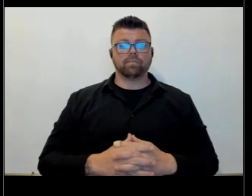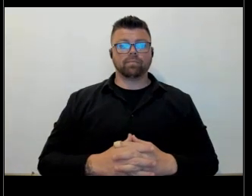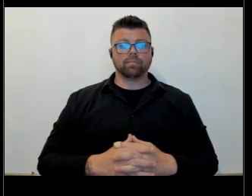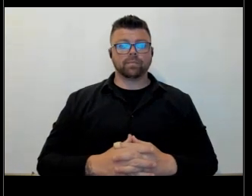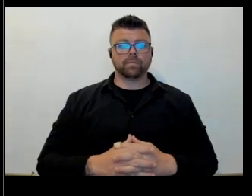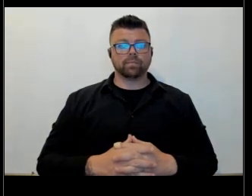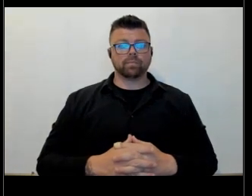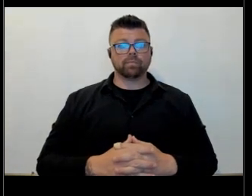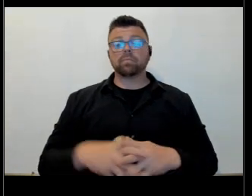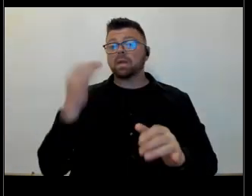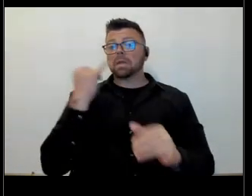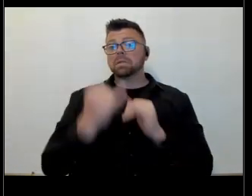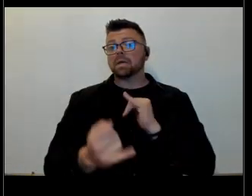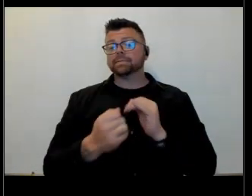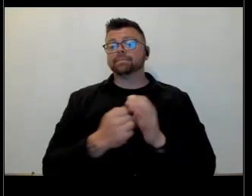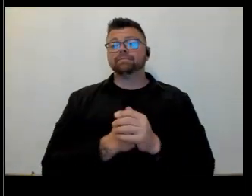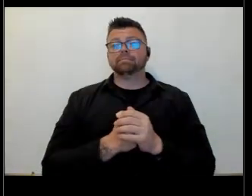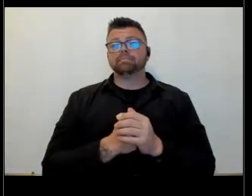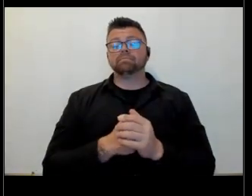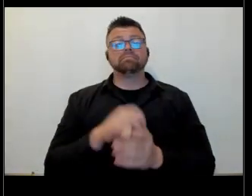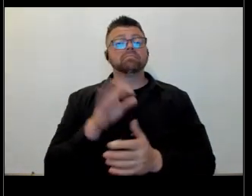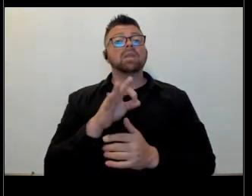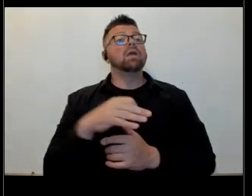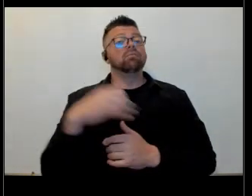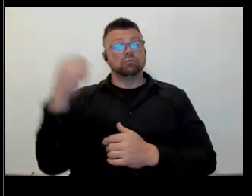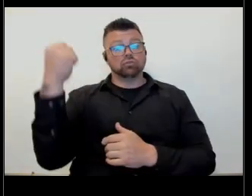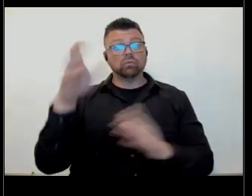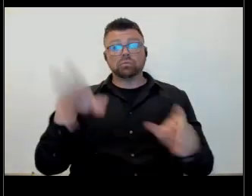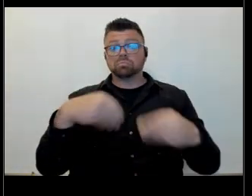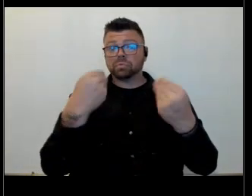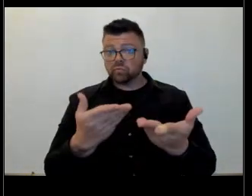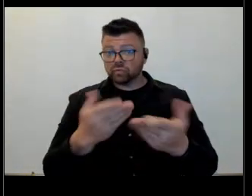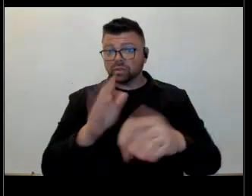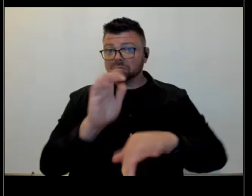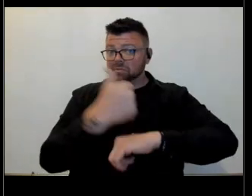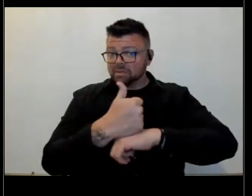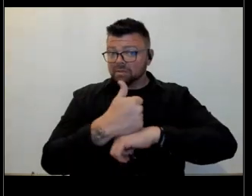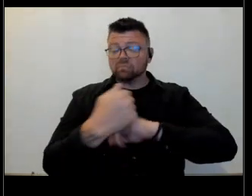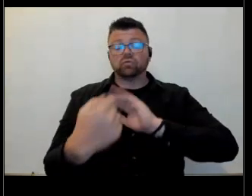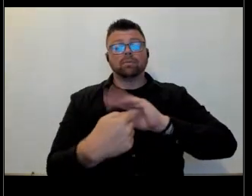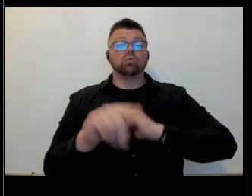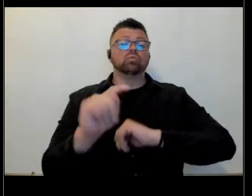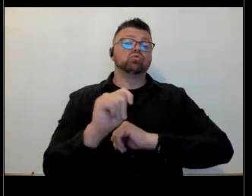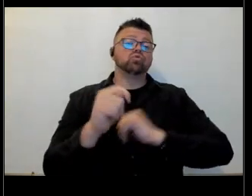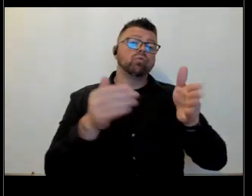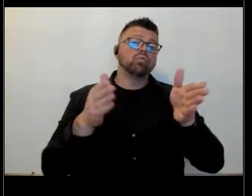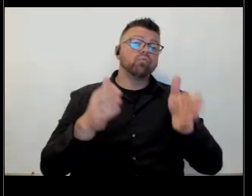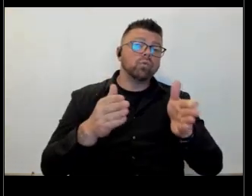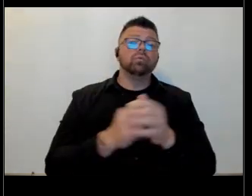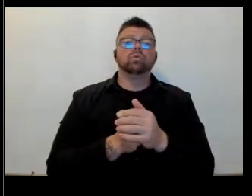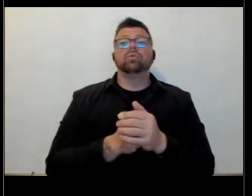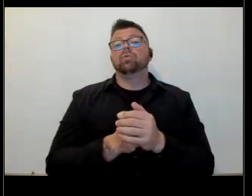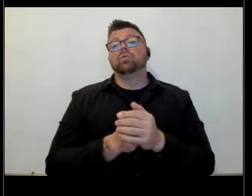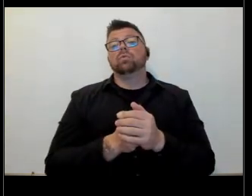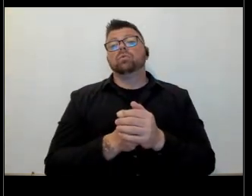And lastly, if showers are provided, for instance, in a toilet room adjacent to a pool